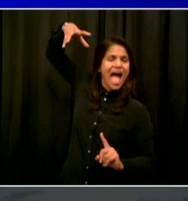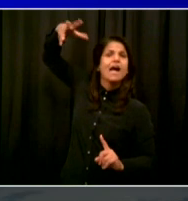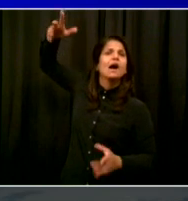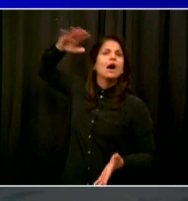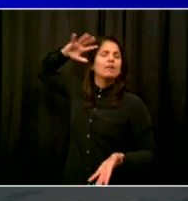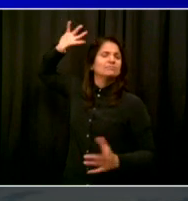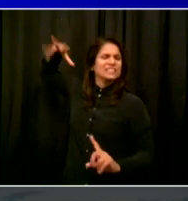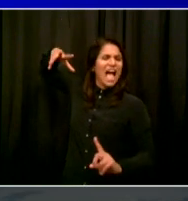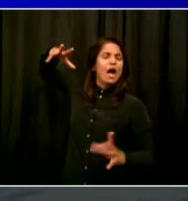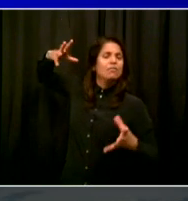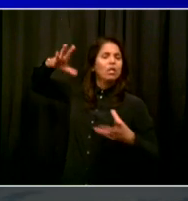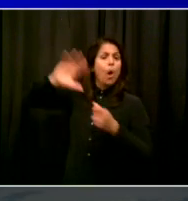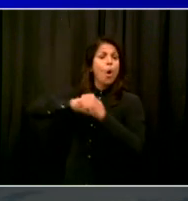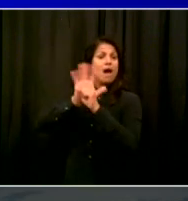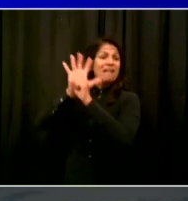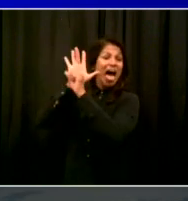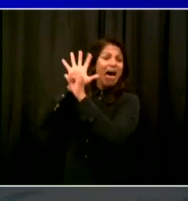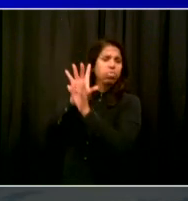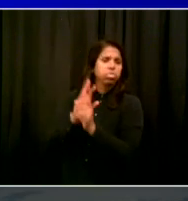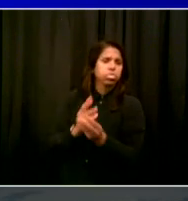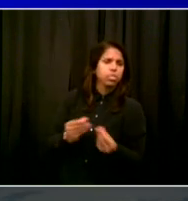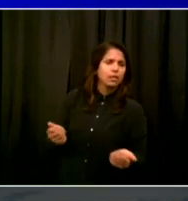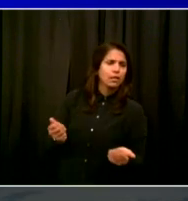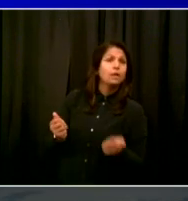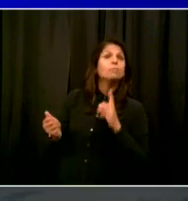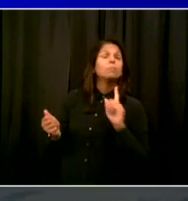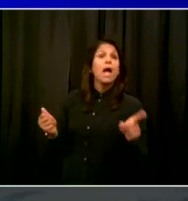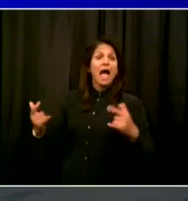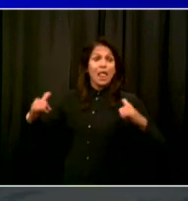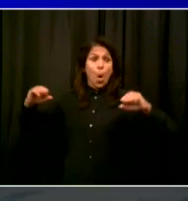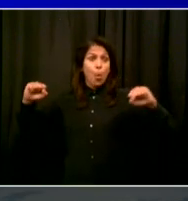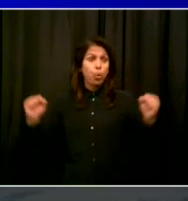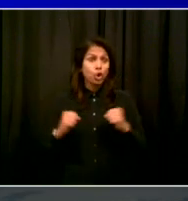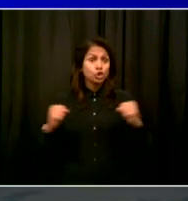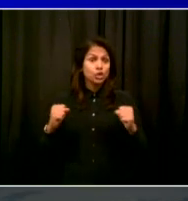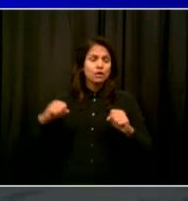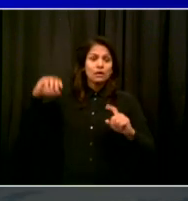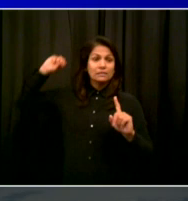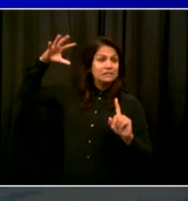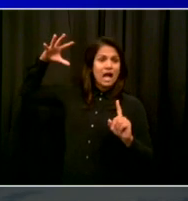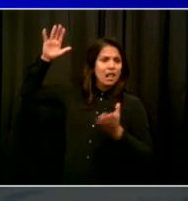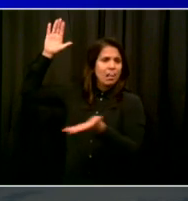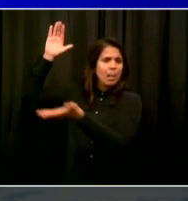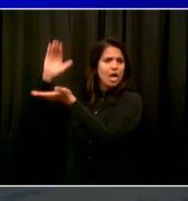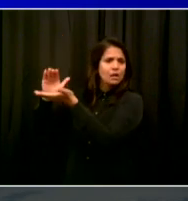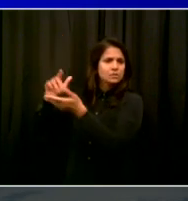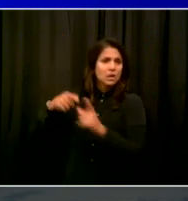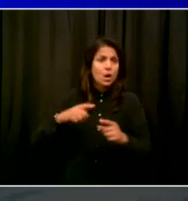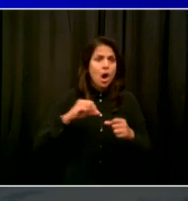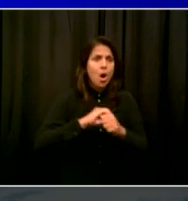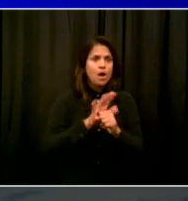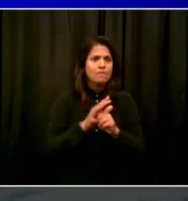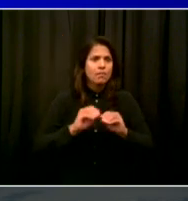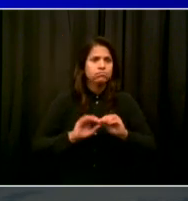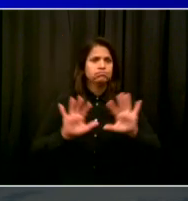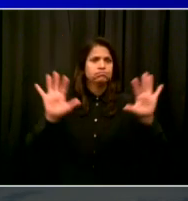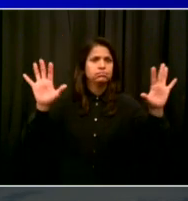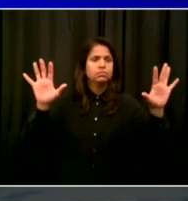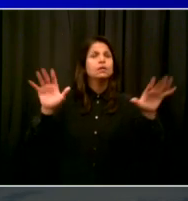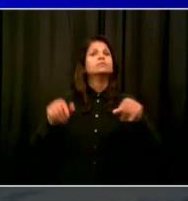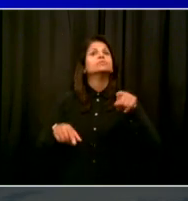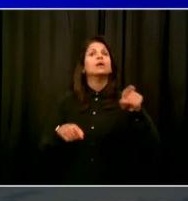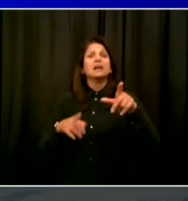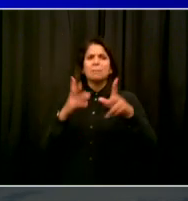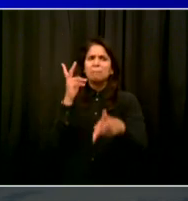will protect the health of those who are most dear to you. As the mayor said, please, if you don't absolutely have